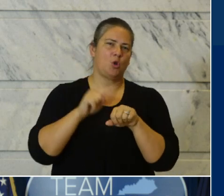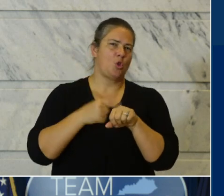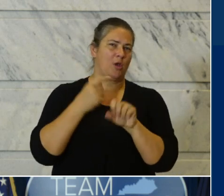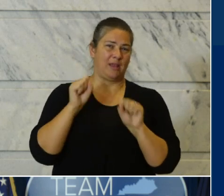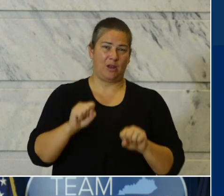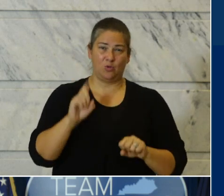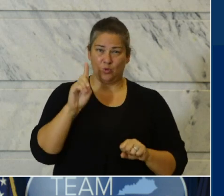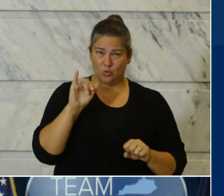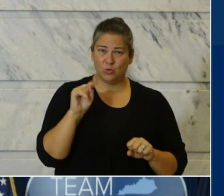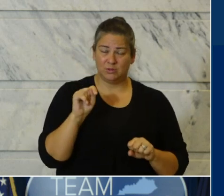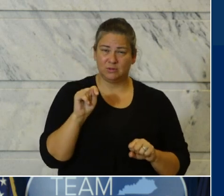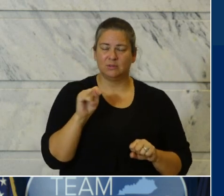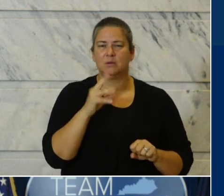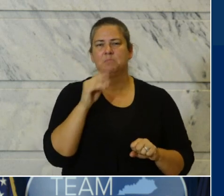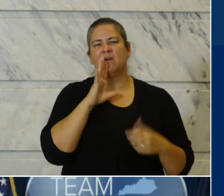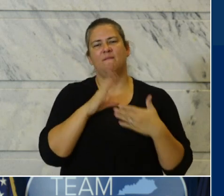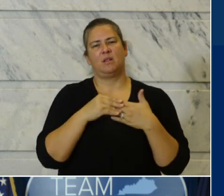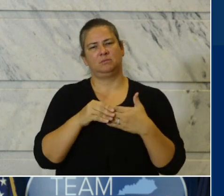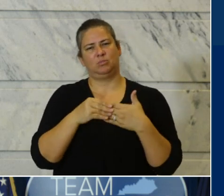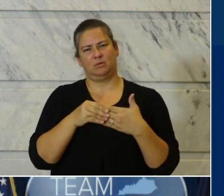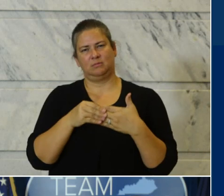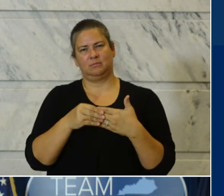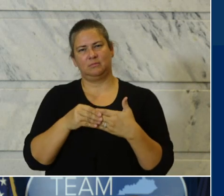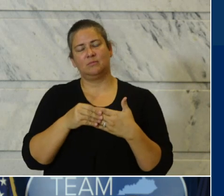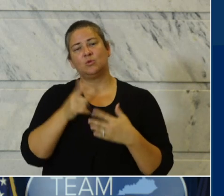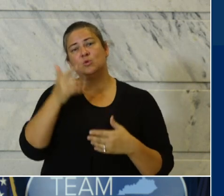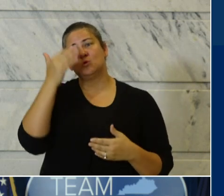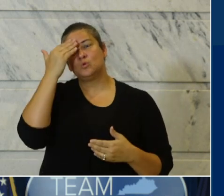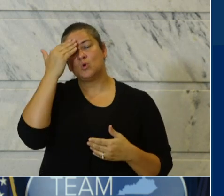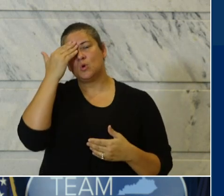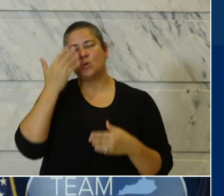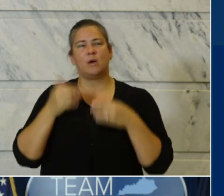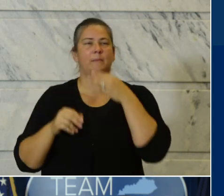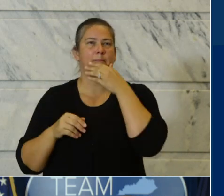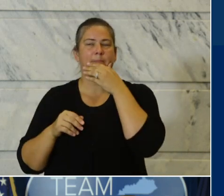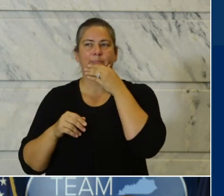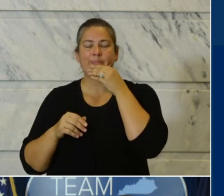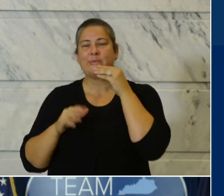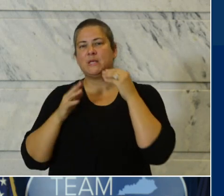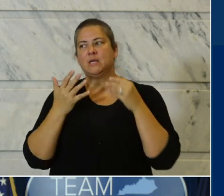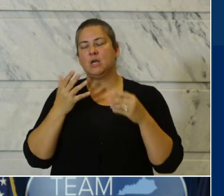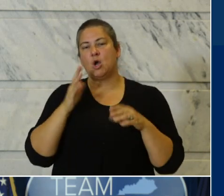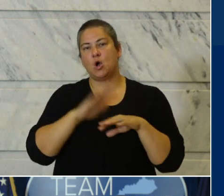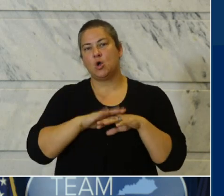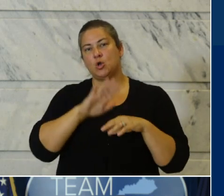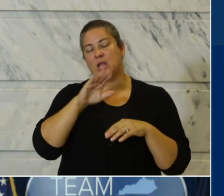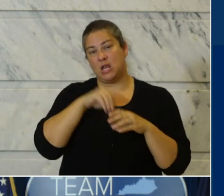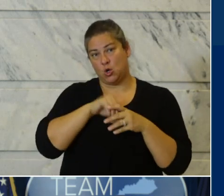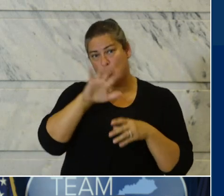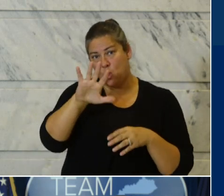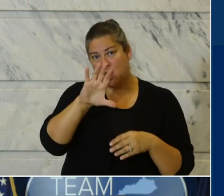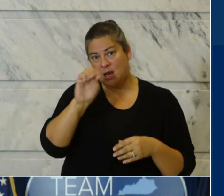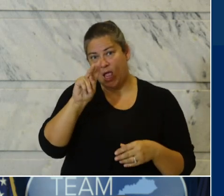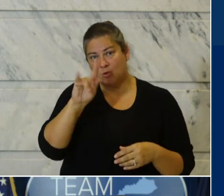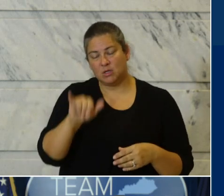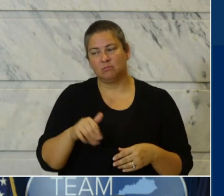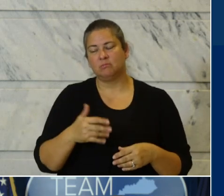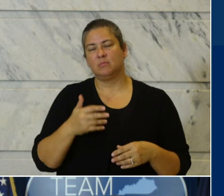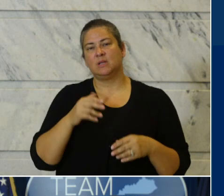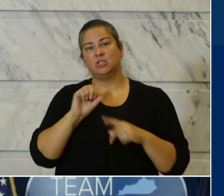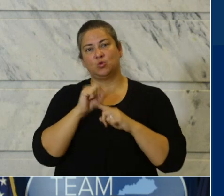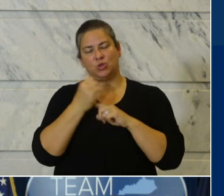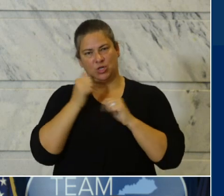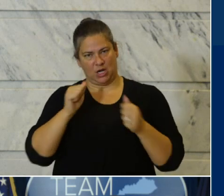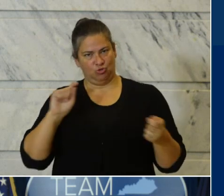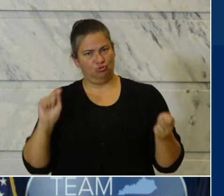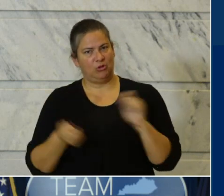but number two, to be flexible and knowing the conditions on the ground in your county and your area can change really quickly,